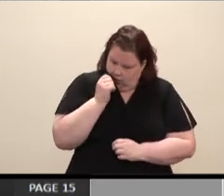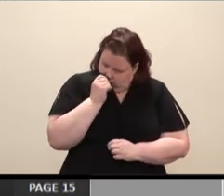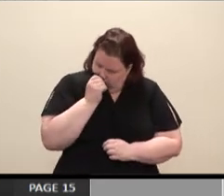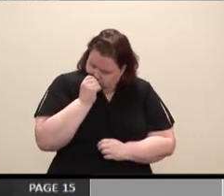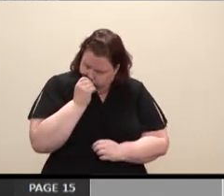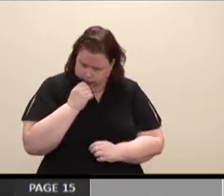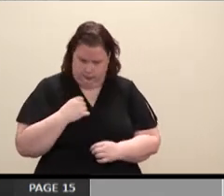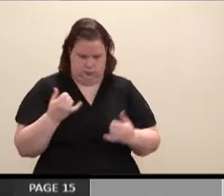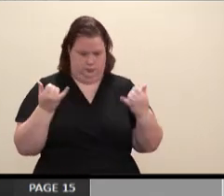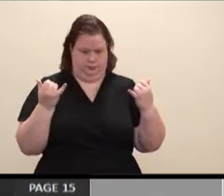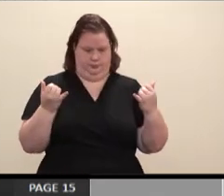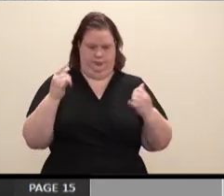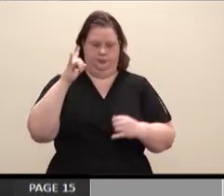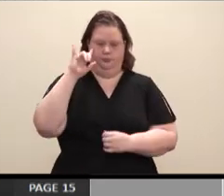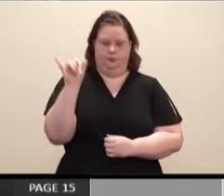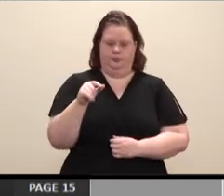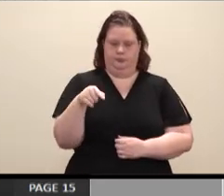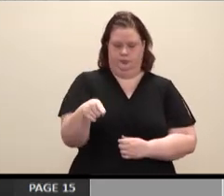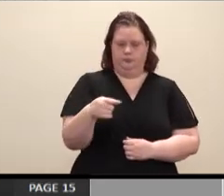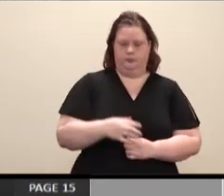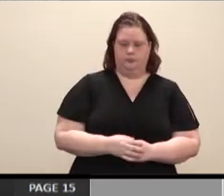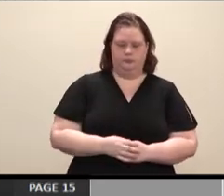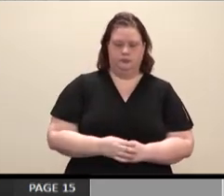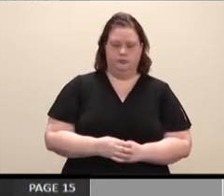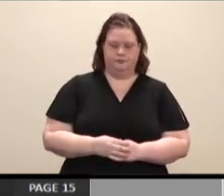So this is what it looks like right now.